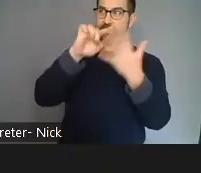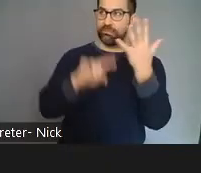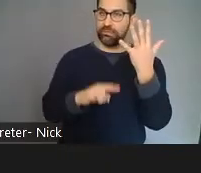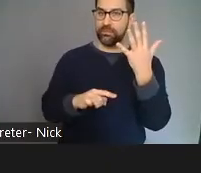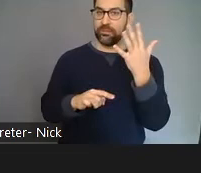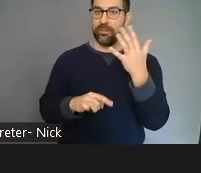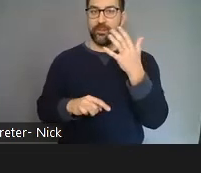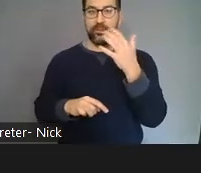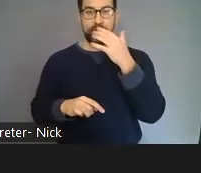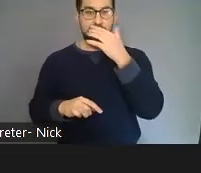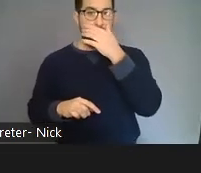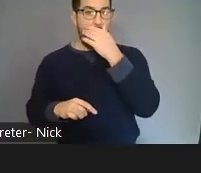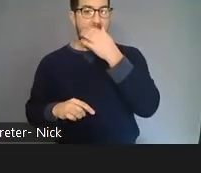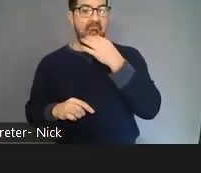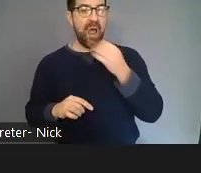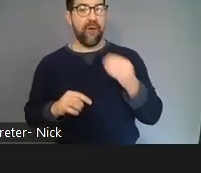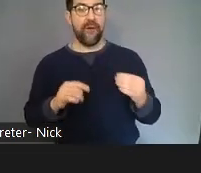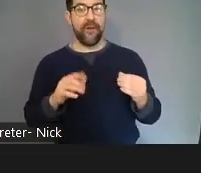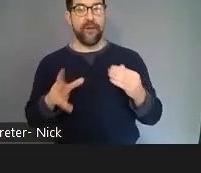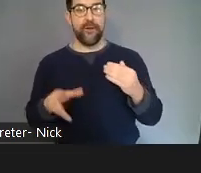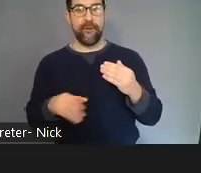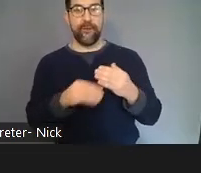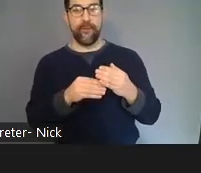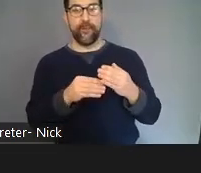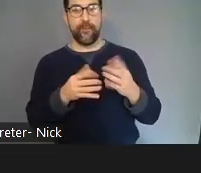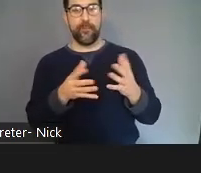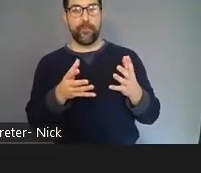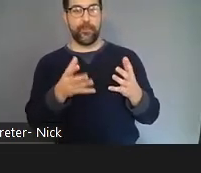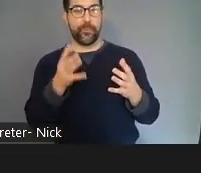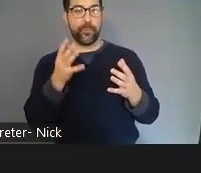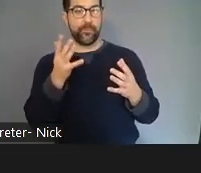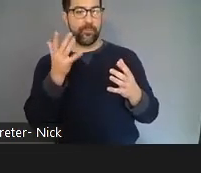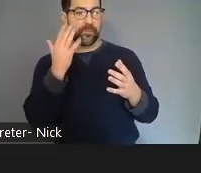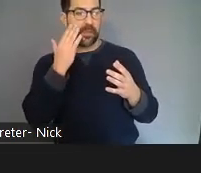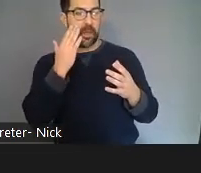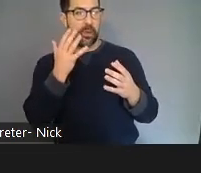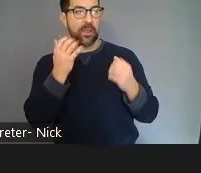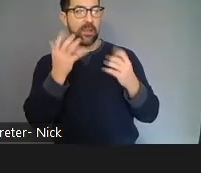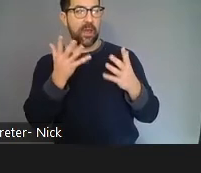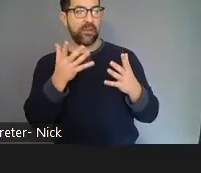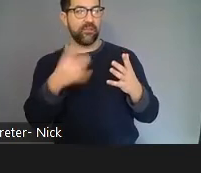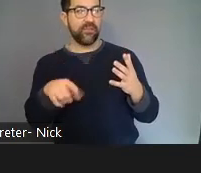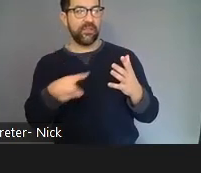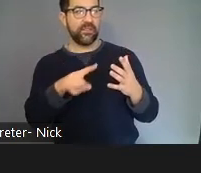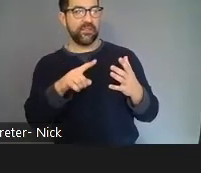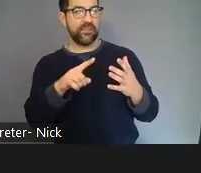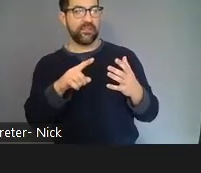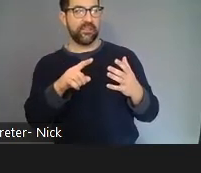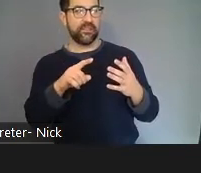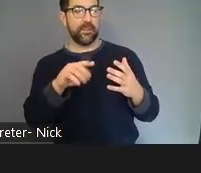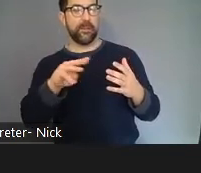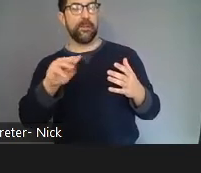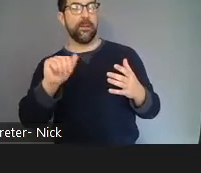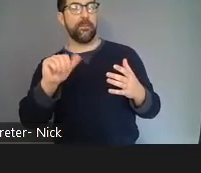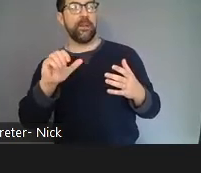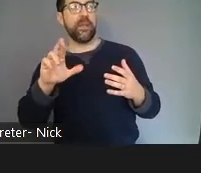I also wanted to add too, because I think a lot of this is like macro, I